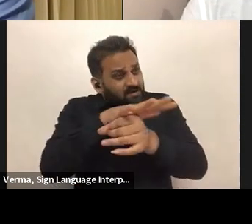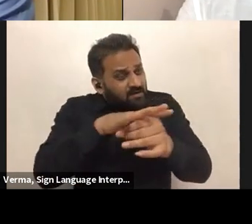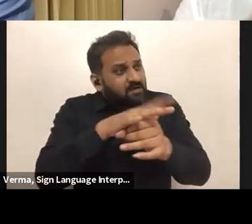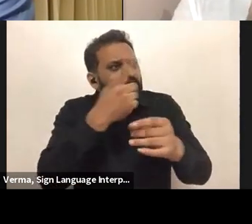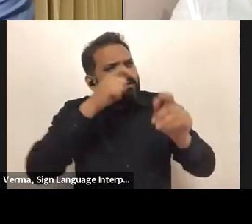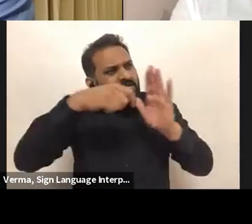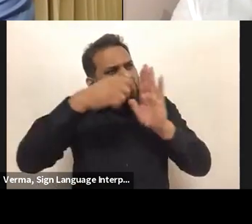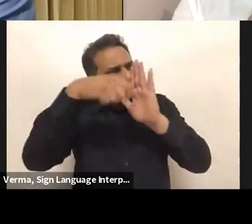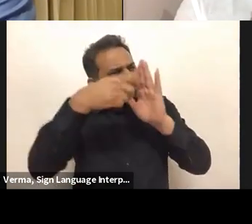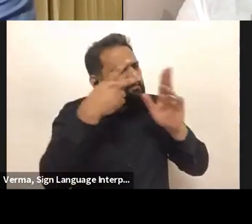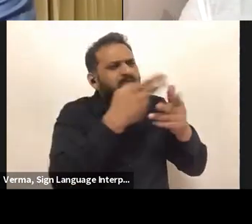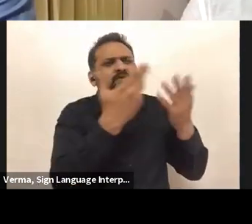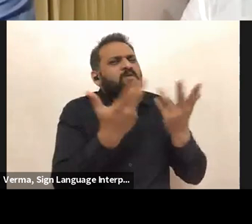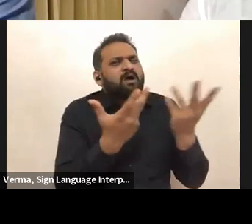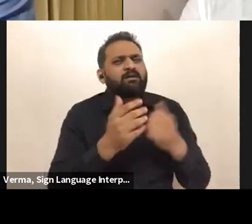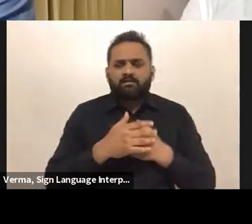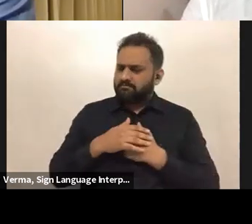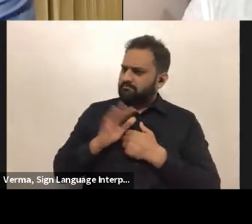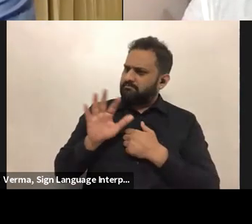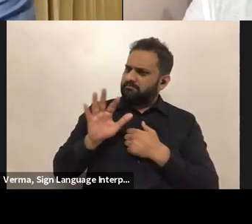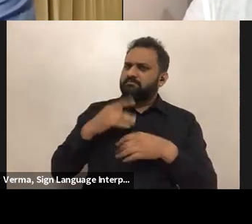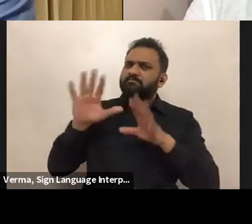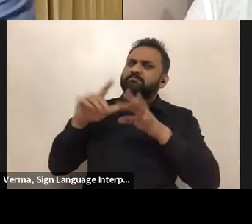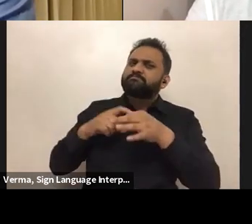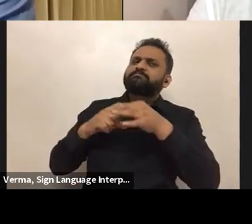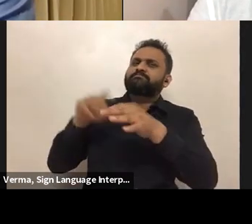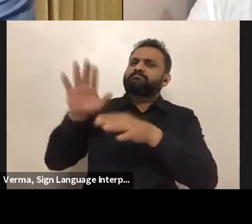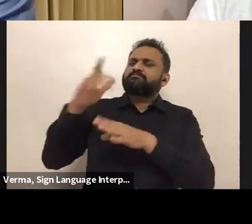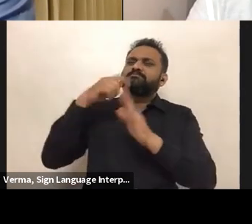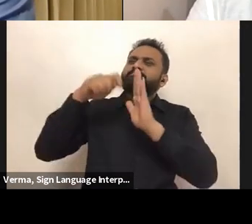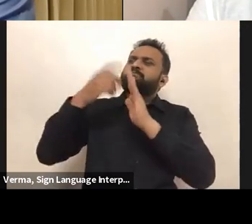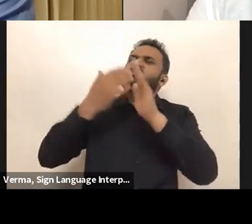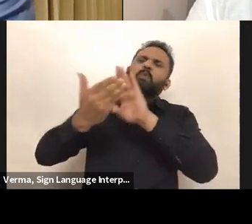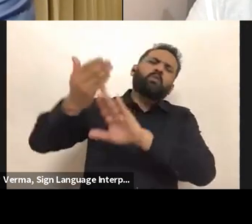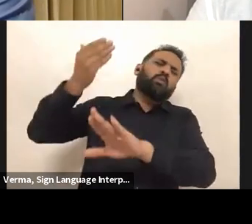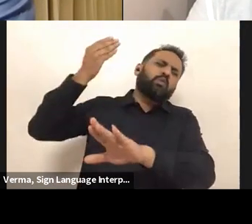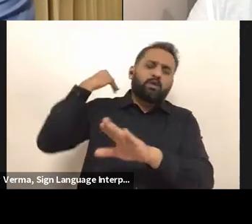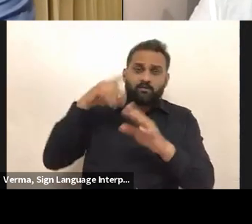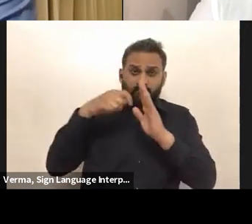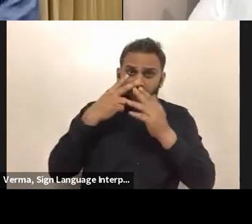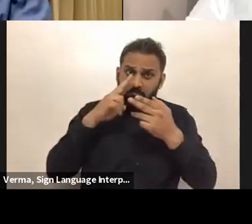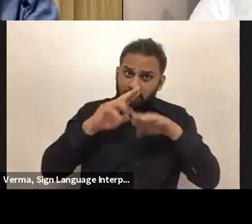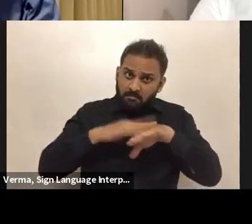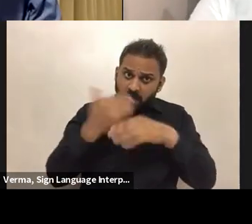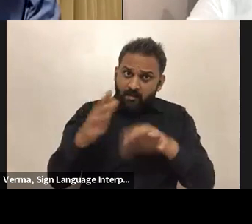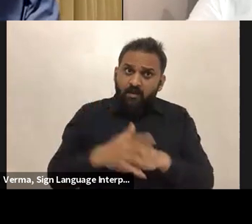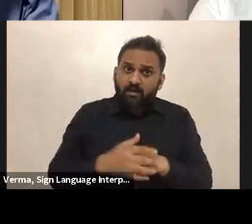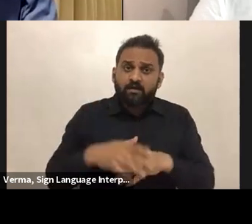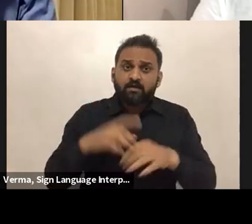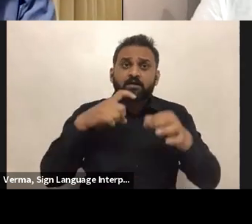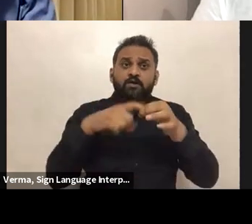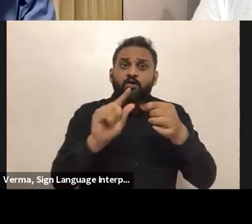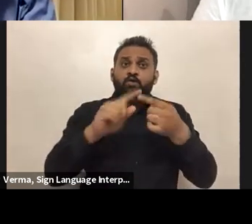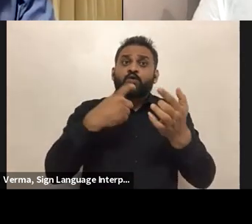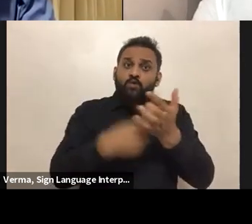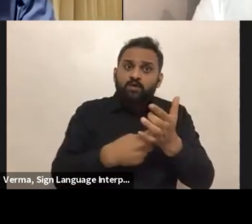characters? And I said, when was the last time you saw a film on queer Muslim women? The queer brown Muslim women. When was the last time